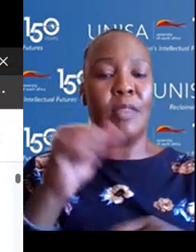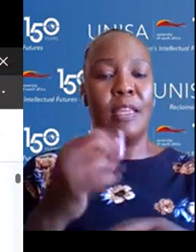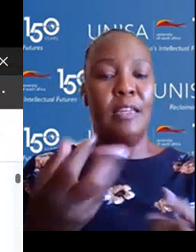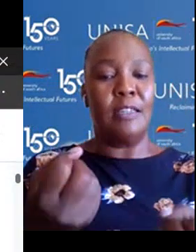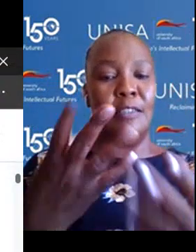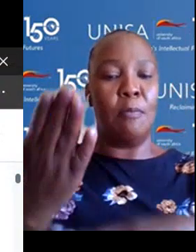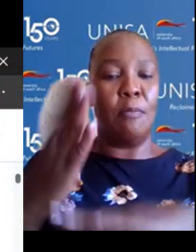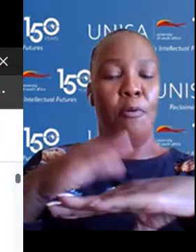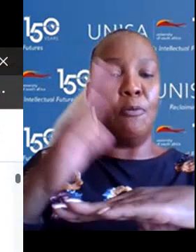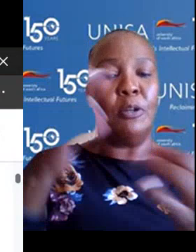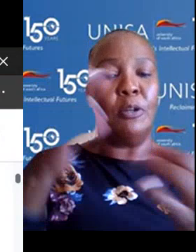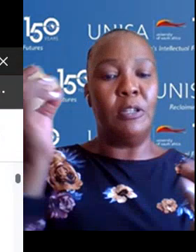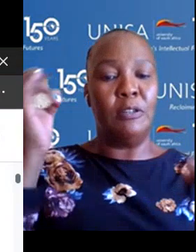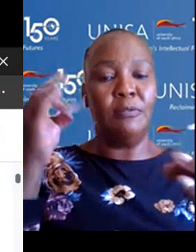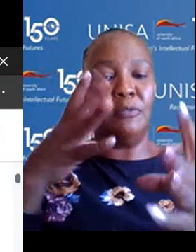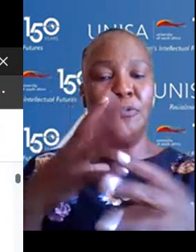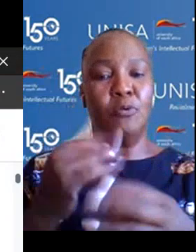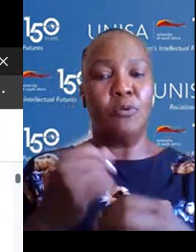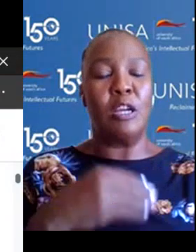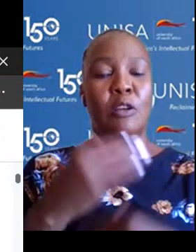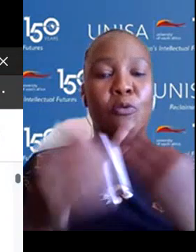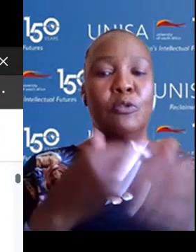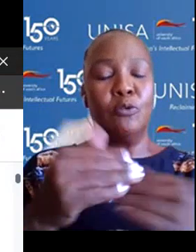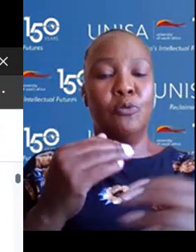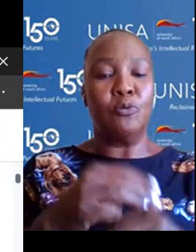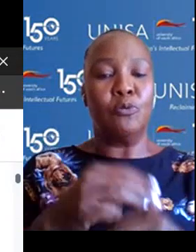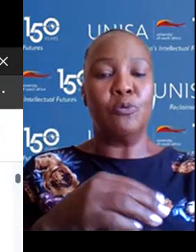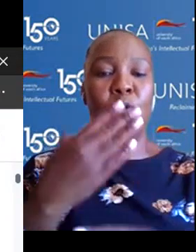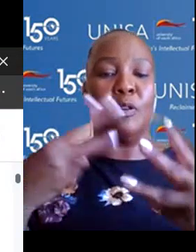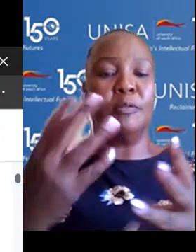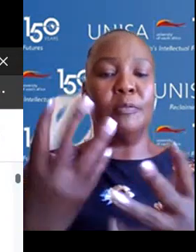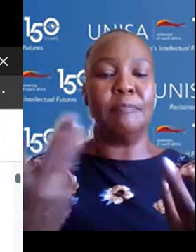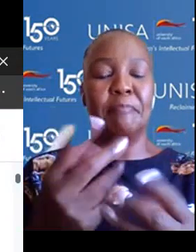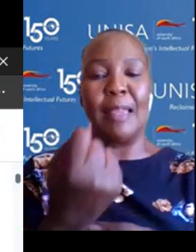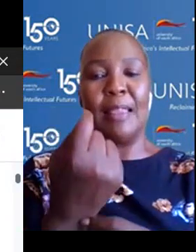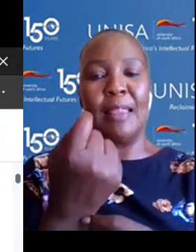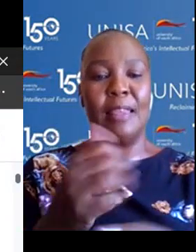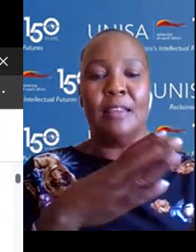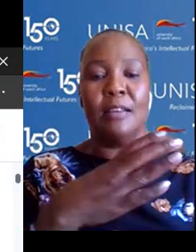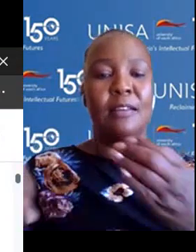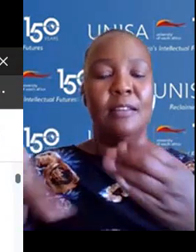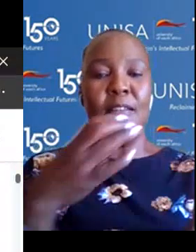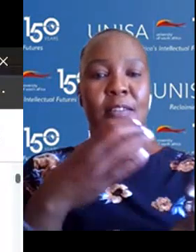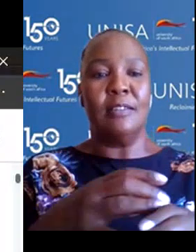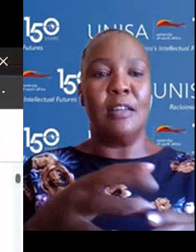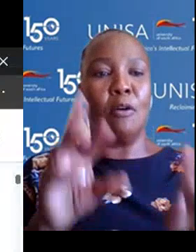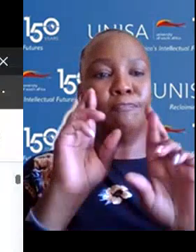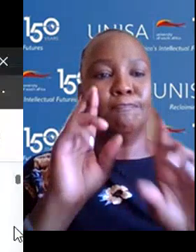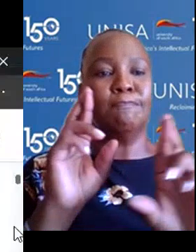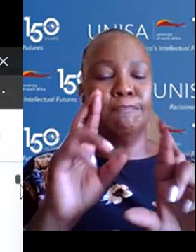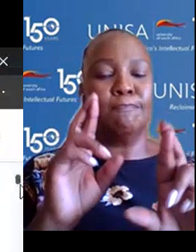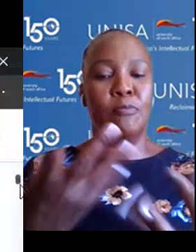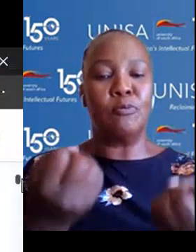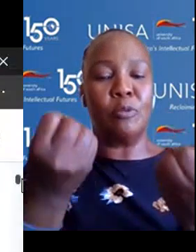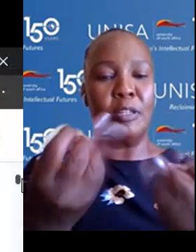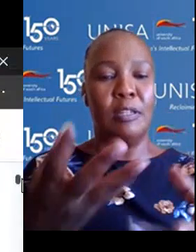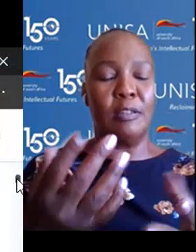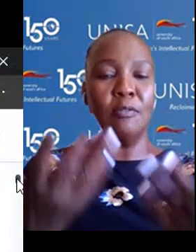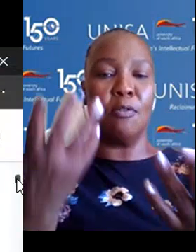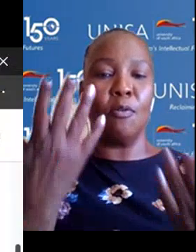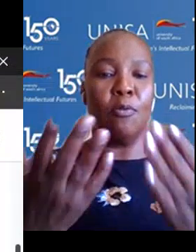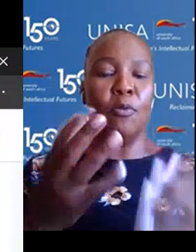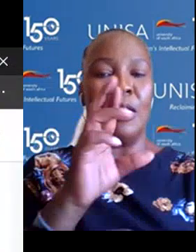more information that you can go and explore. So it's a very simple little activity, and I hope you guys are actually submitting. Well,